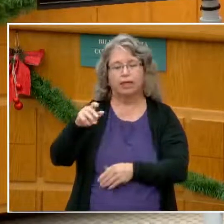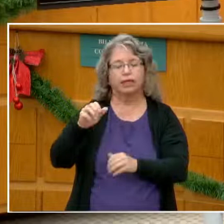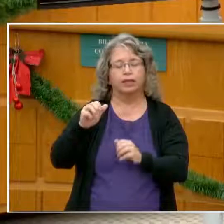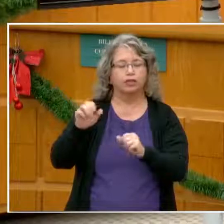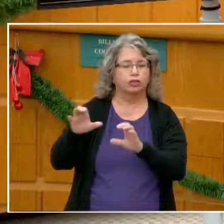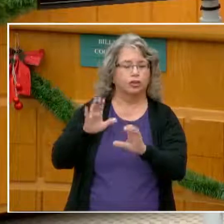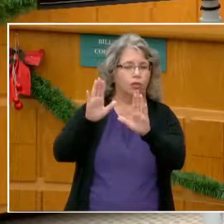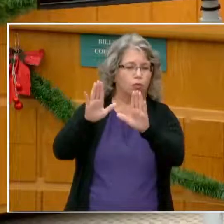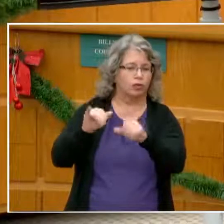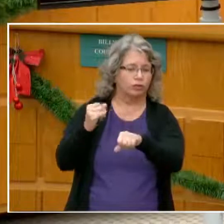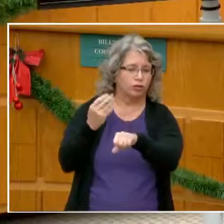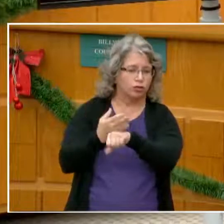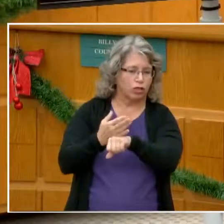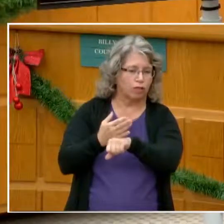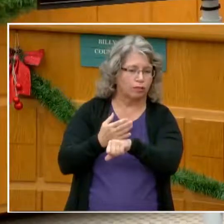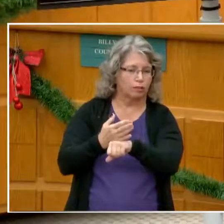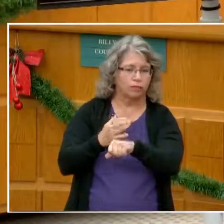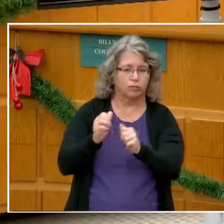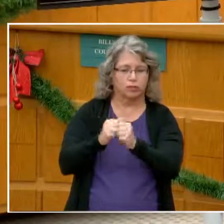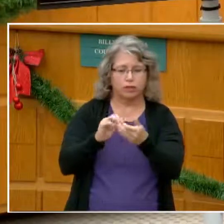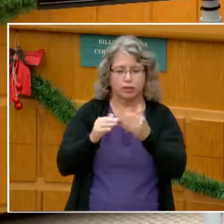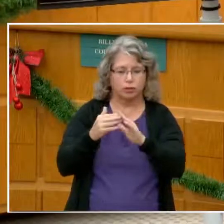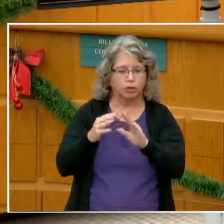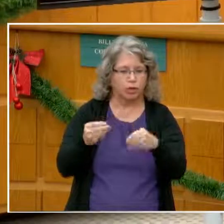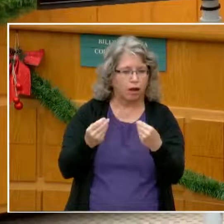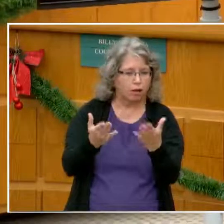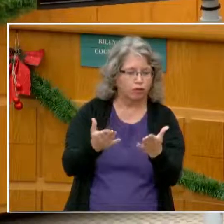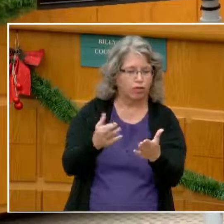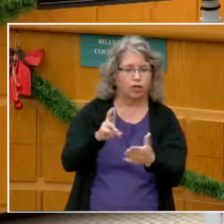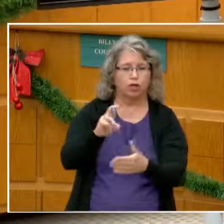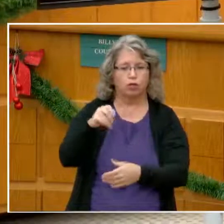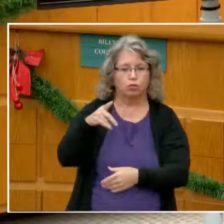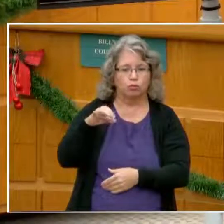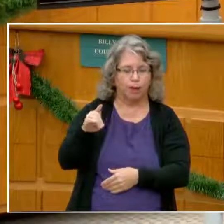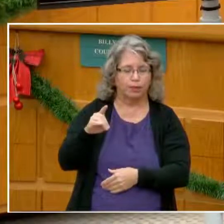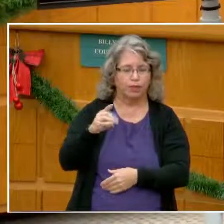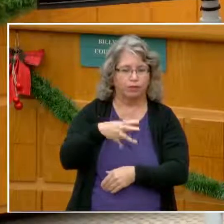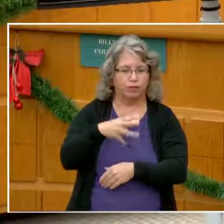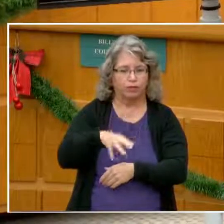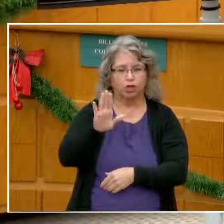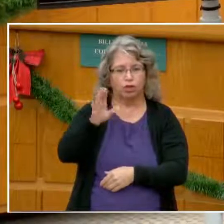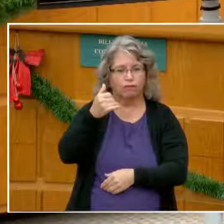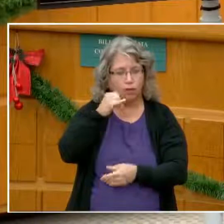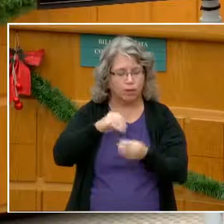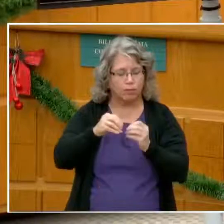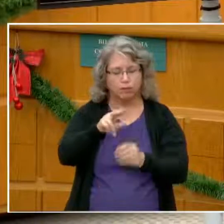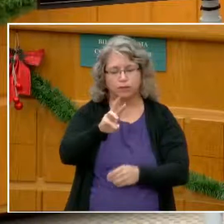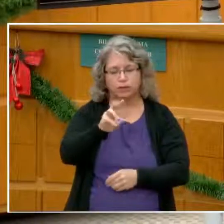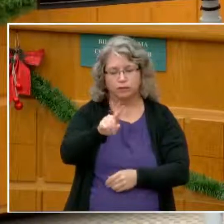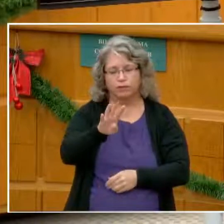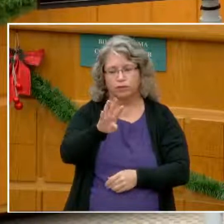offering rapid infusions with monoclonal therapy. Her number is available,